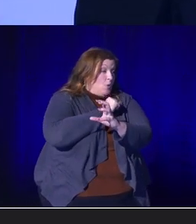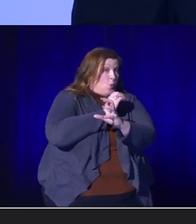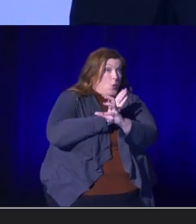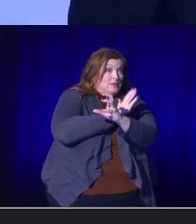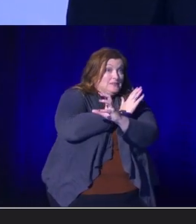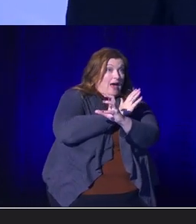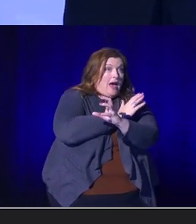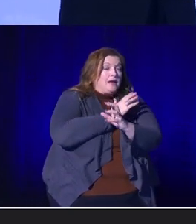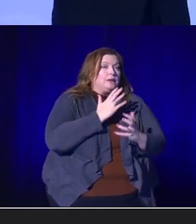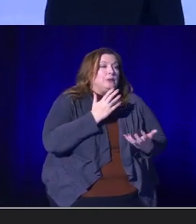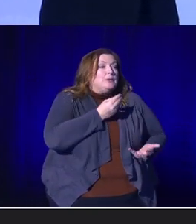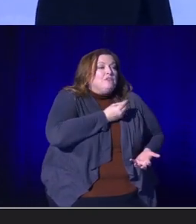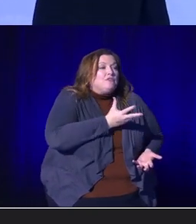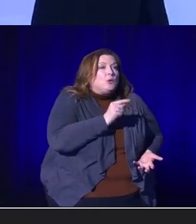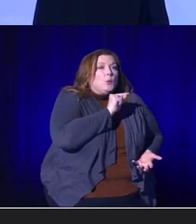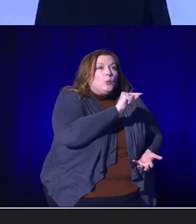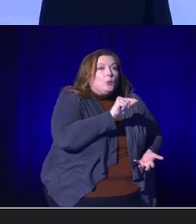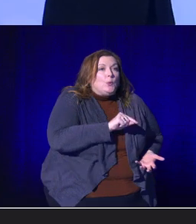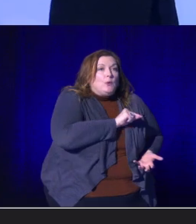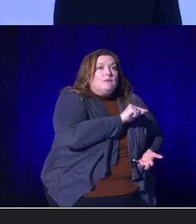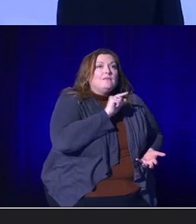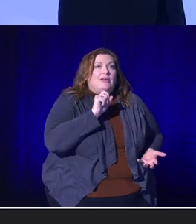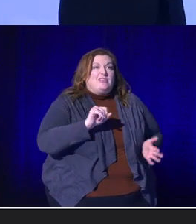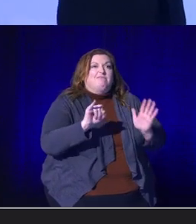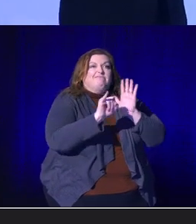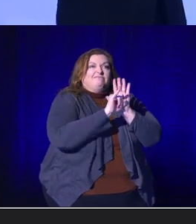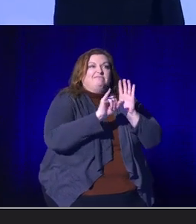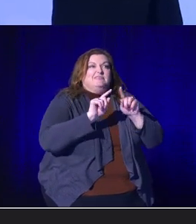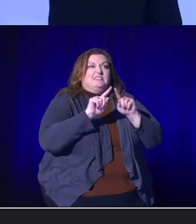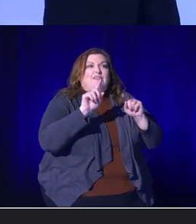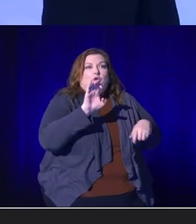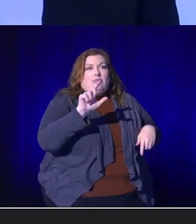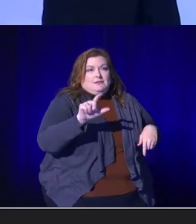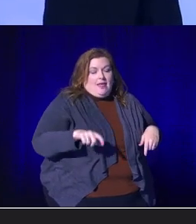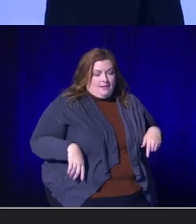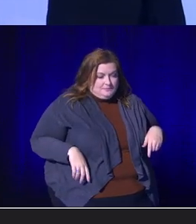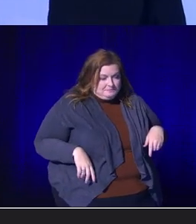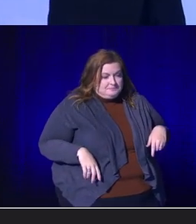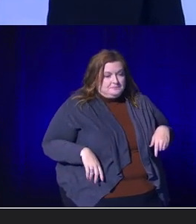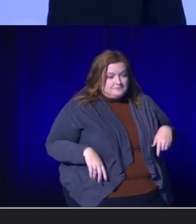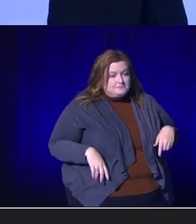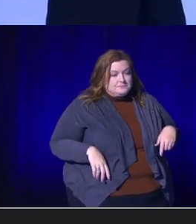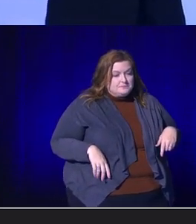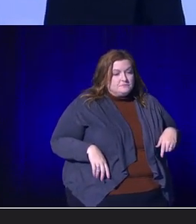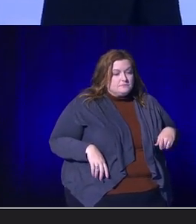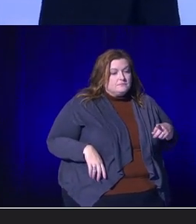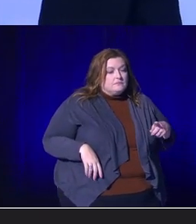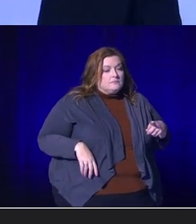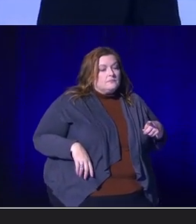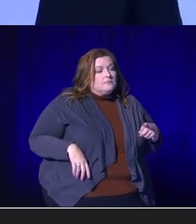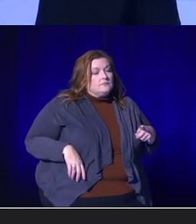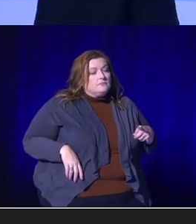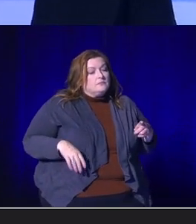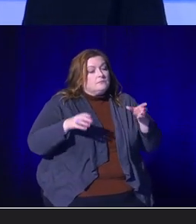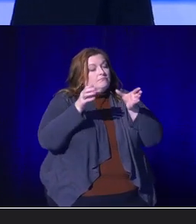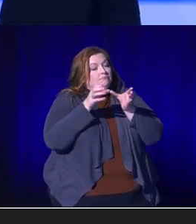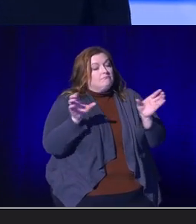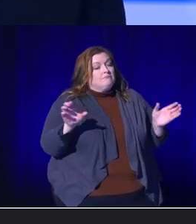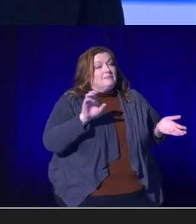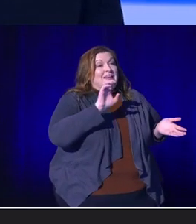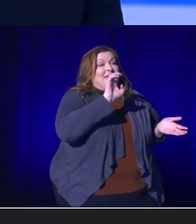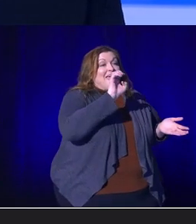of a potential difference on the cell. So what we did was look to parse out those electrode and